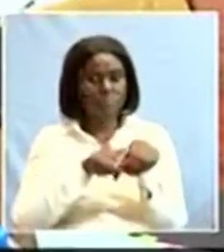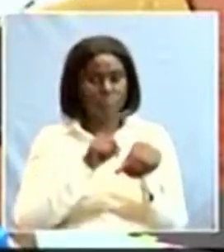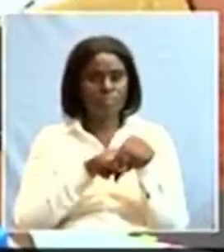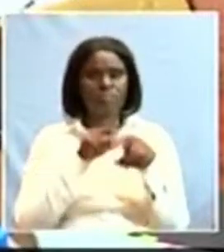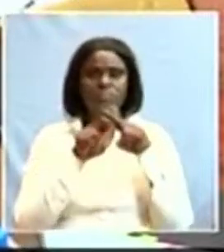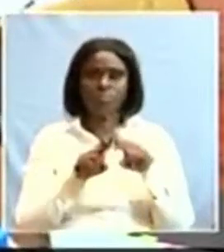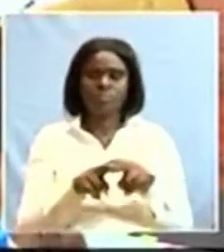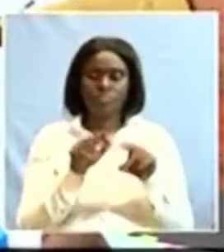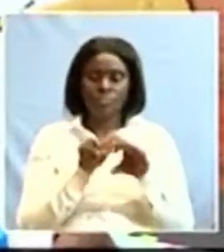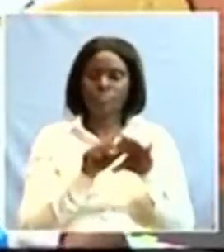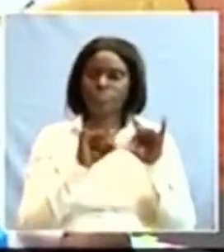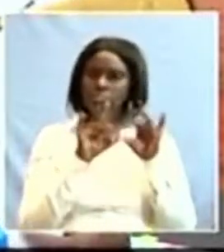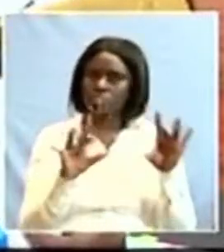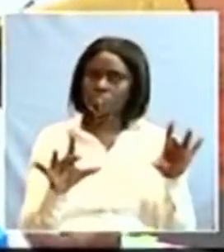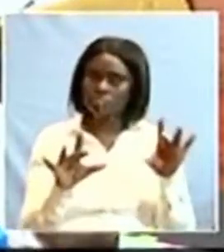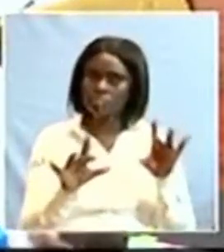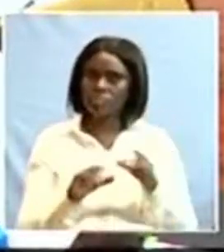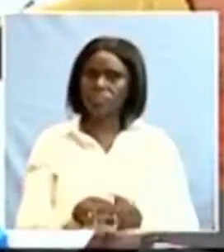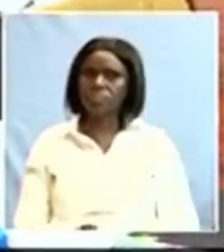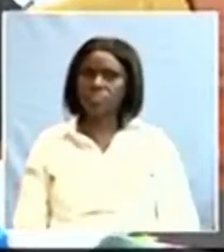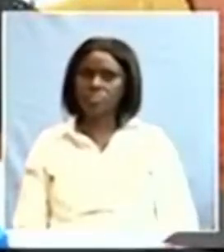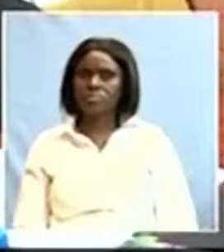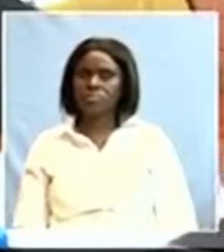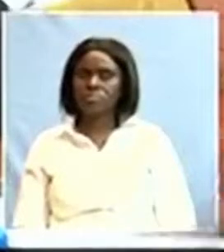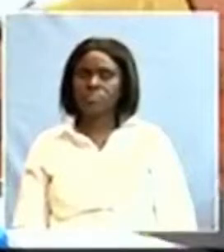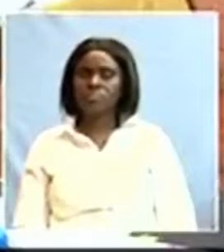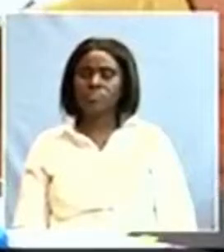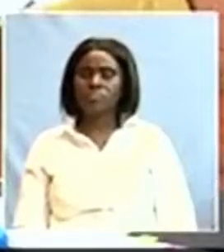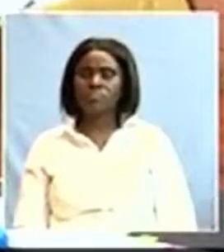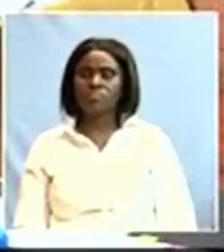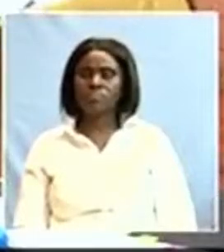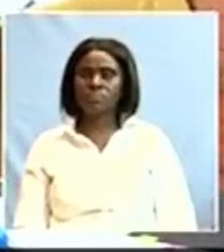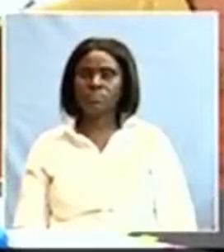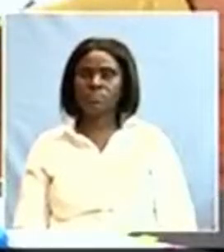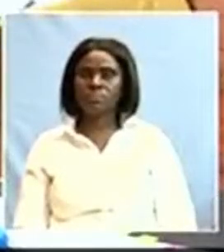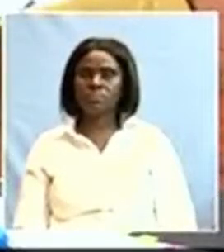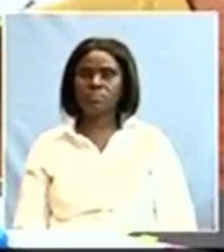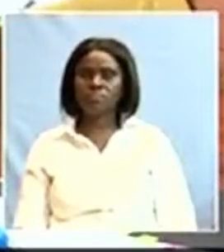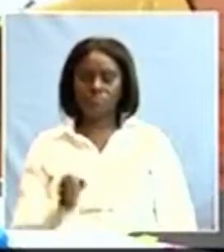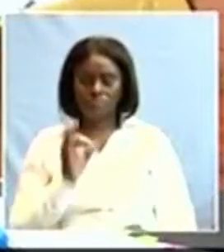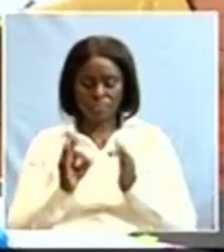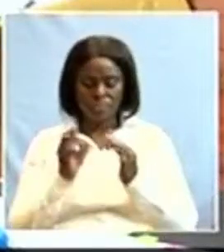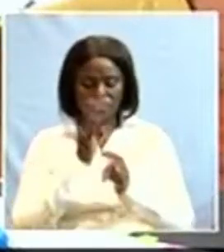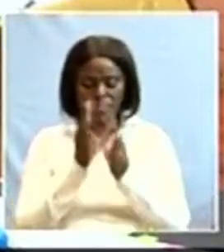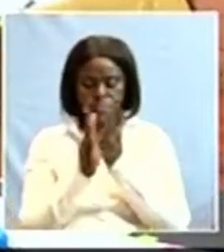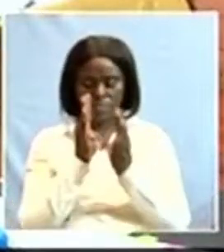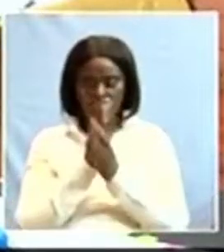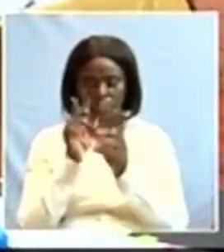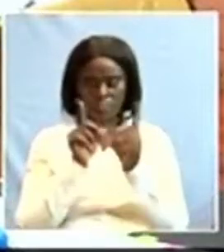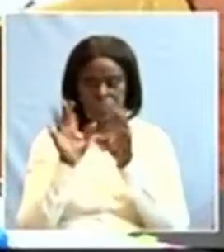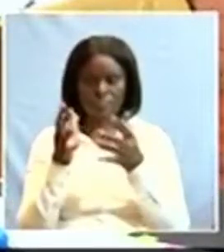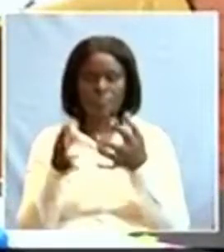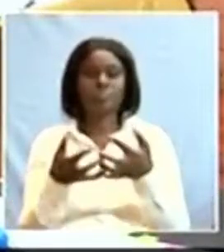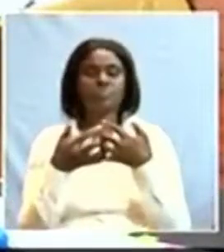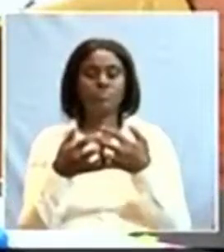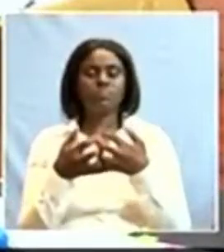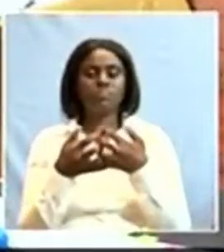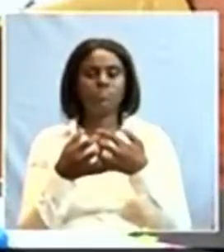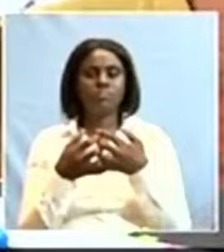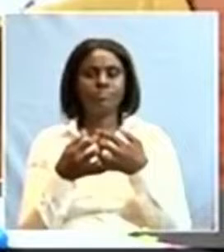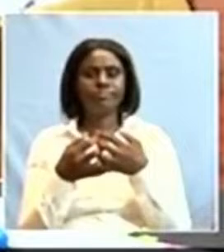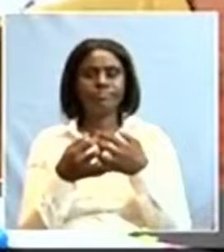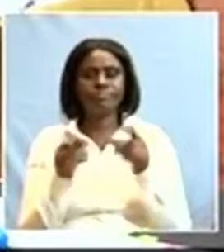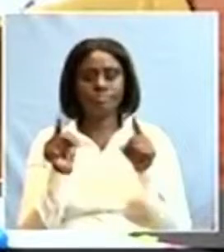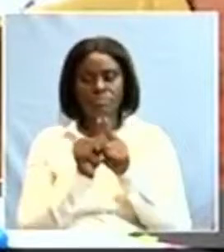the board, I think, yes. So what it is, if it's construction, is the director engineering. Of course, I think